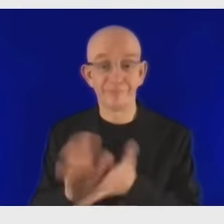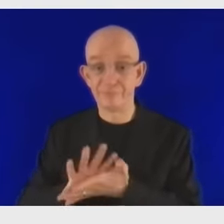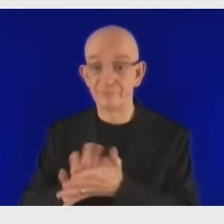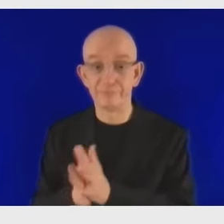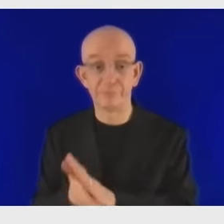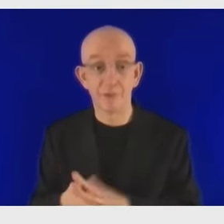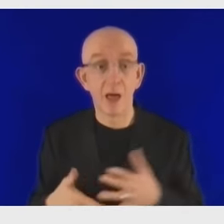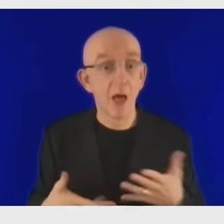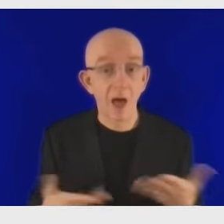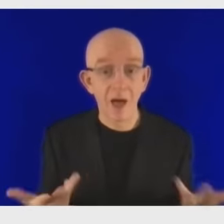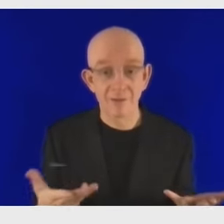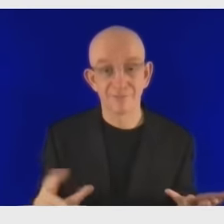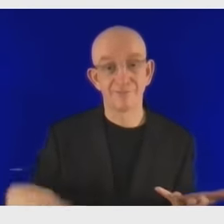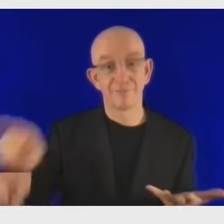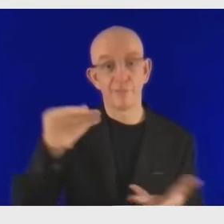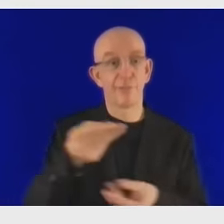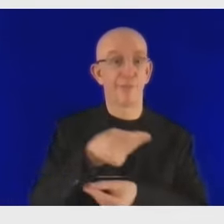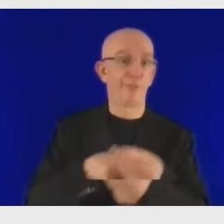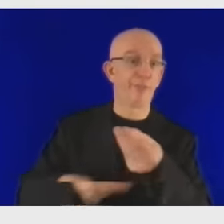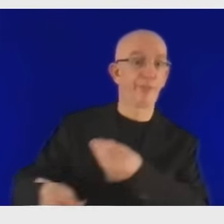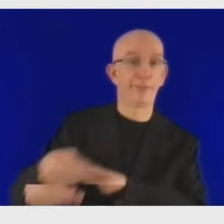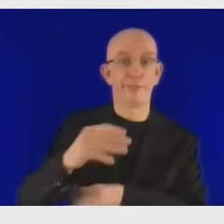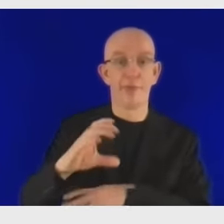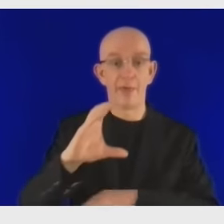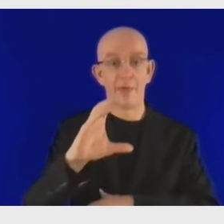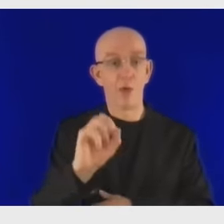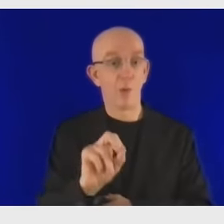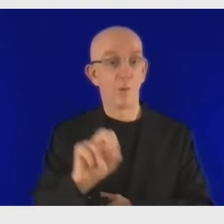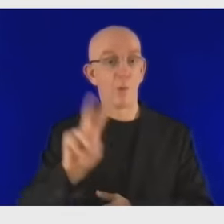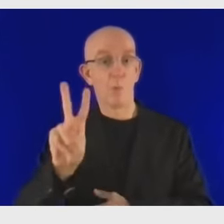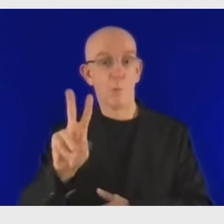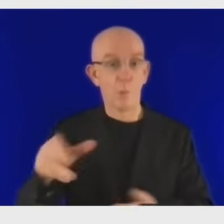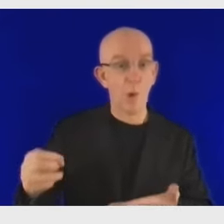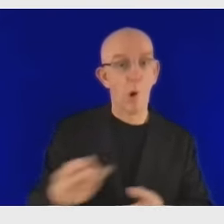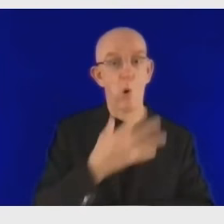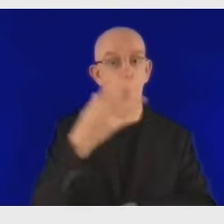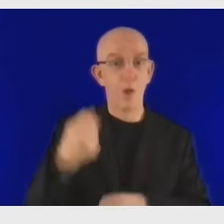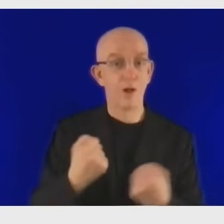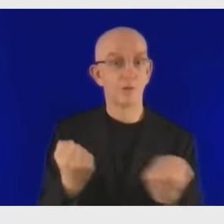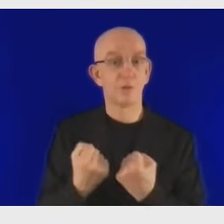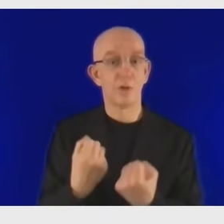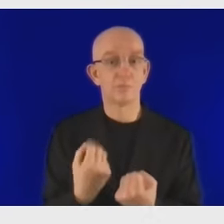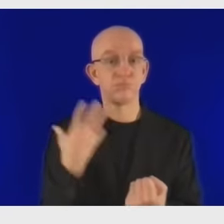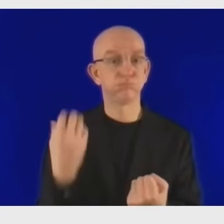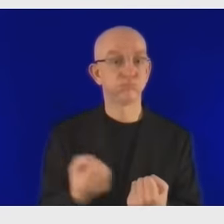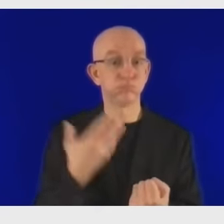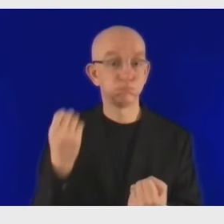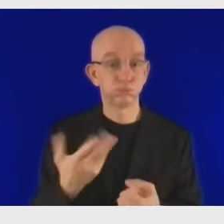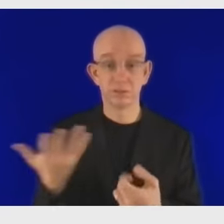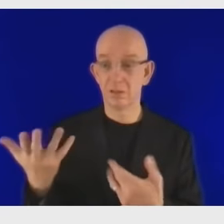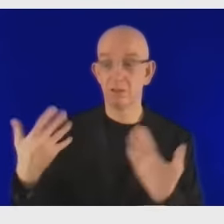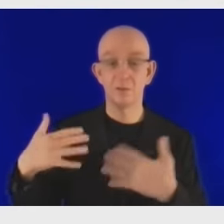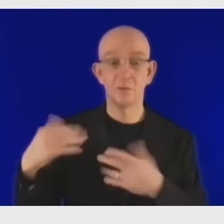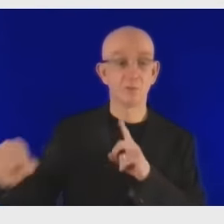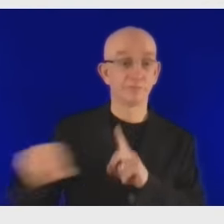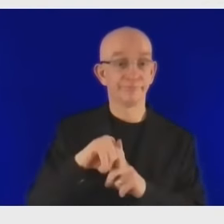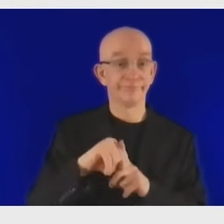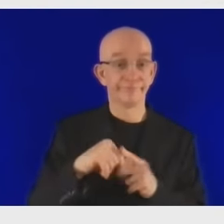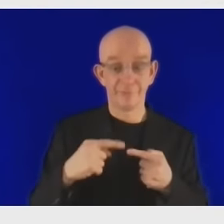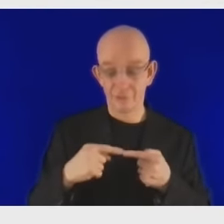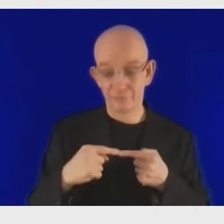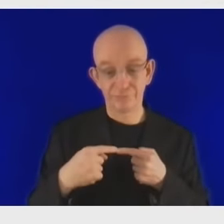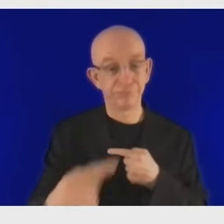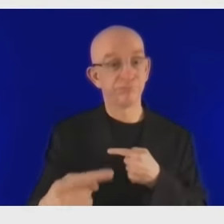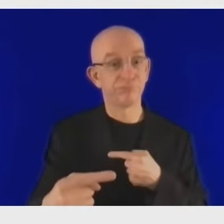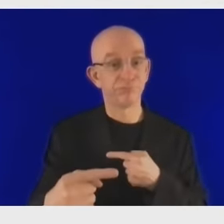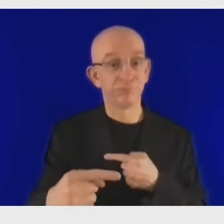is why climate finance is critical. The climate emergency requires collaborative efforts from